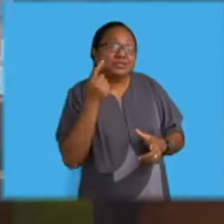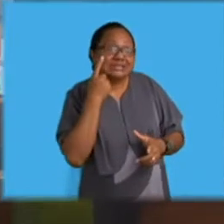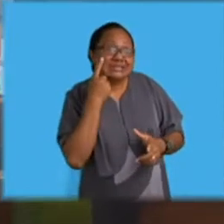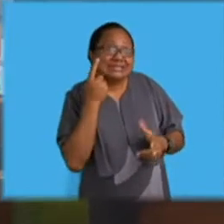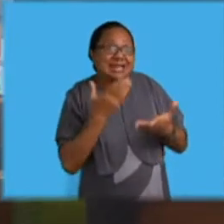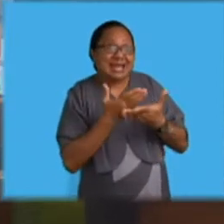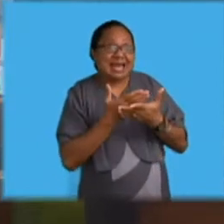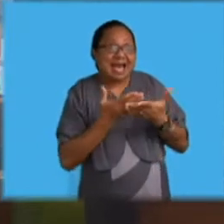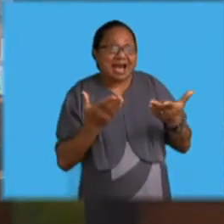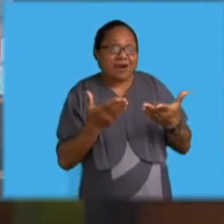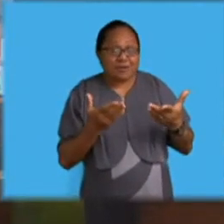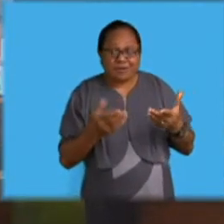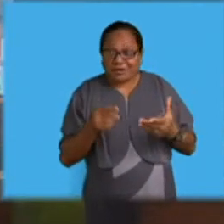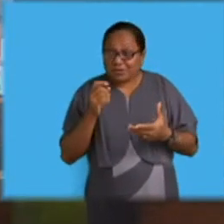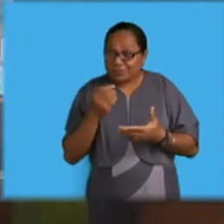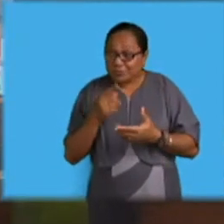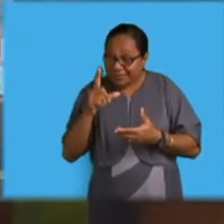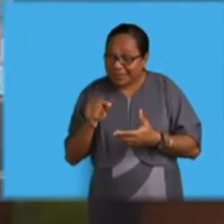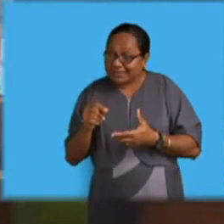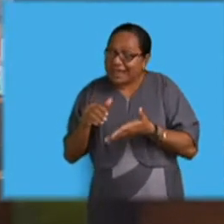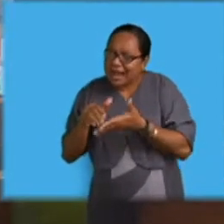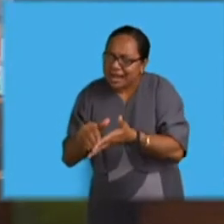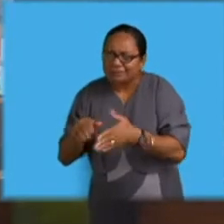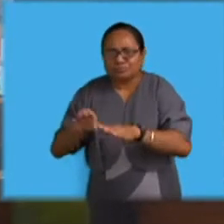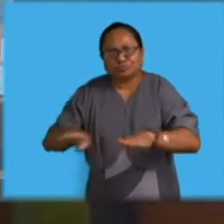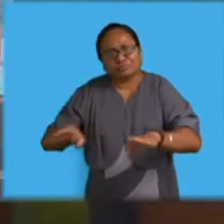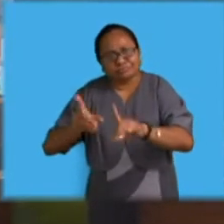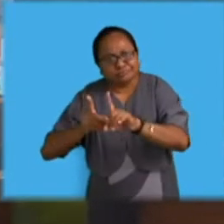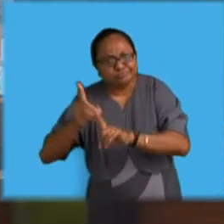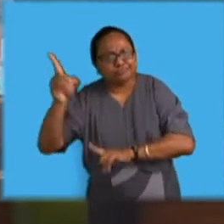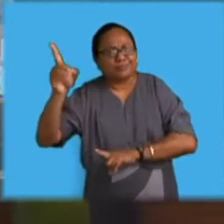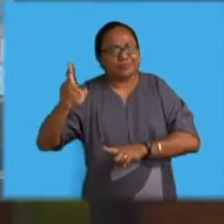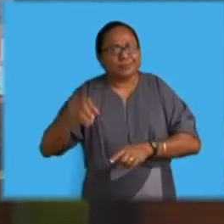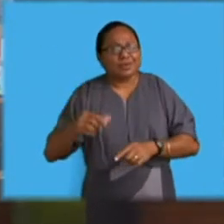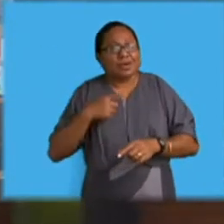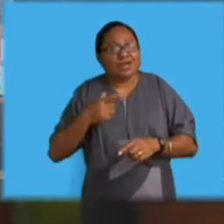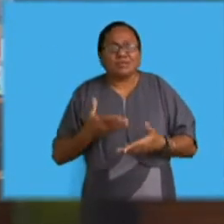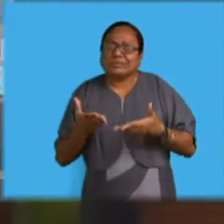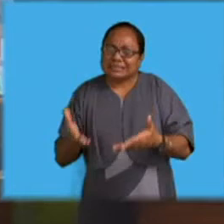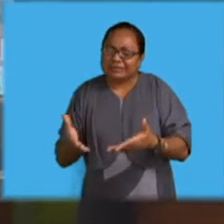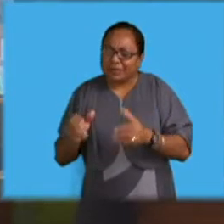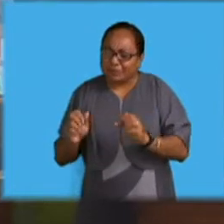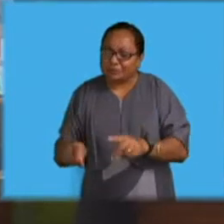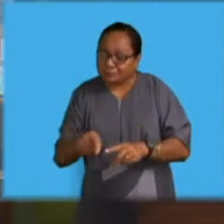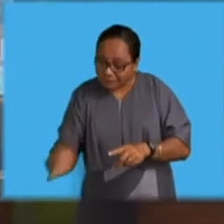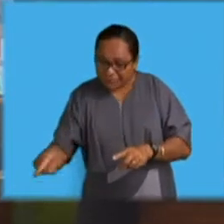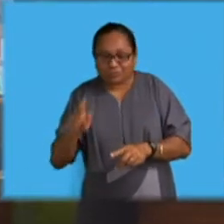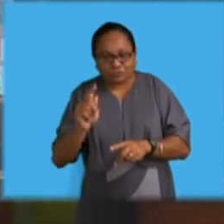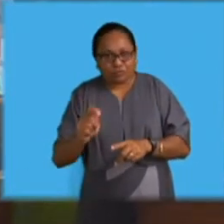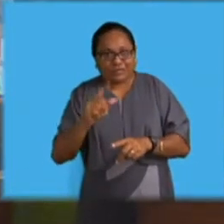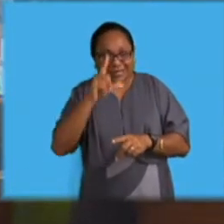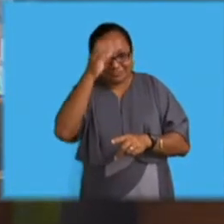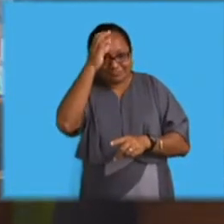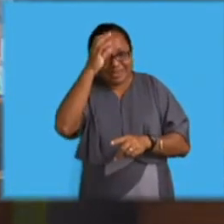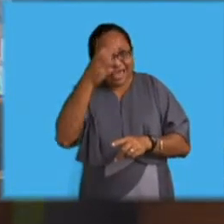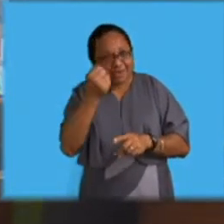talent out and give them an indication that they too can have a brighter future in some of these creative areas that they have.